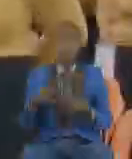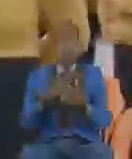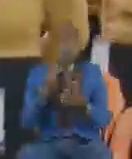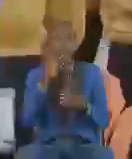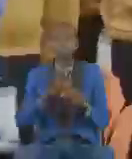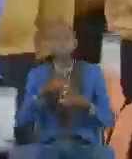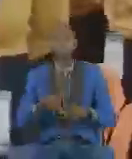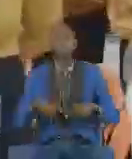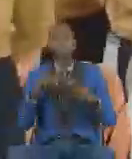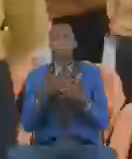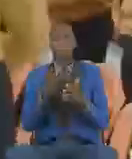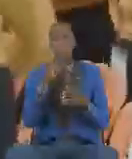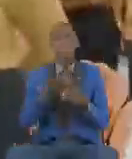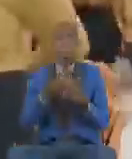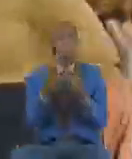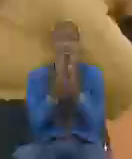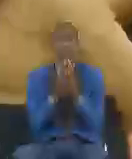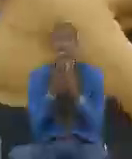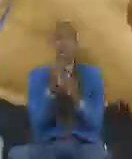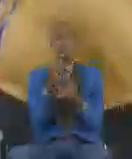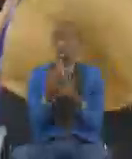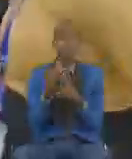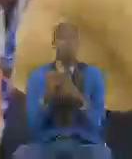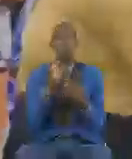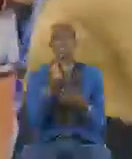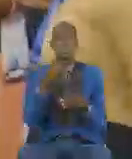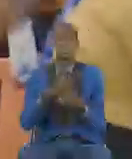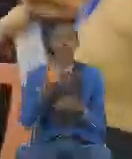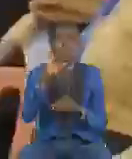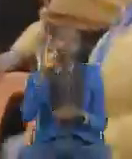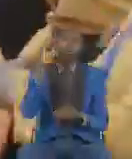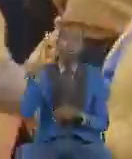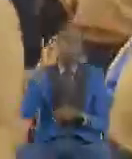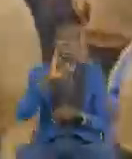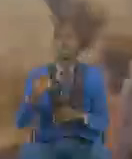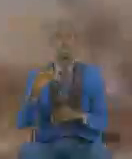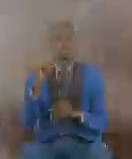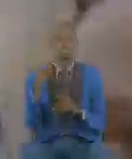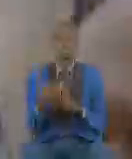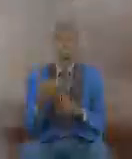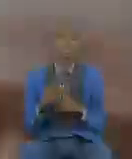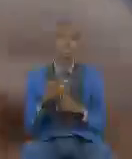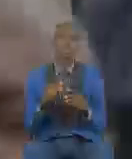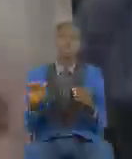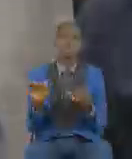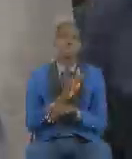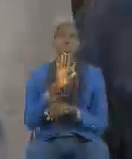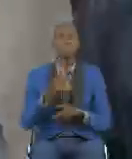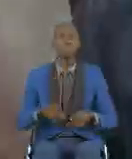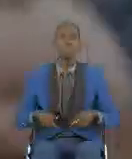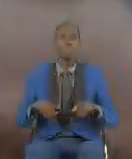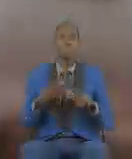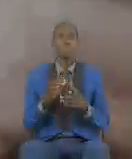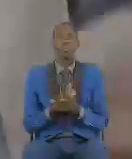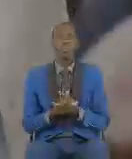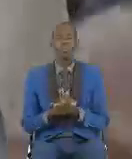It's in your prayer. The word is in your preaching. The word saturates your life. And